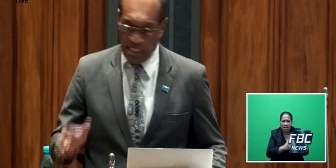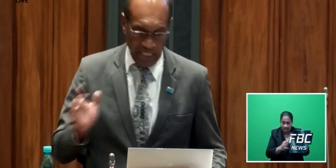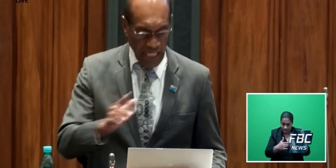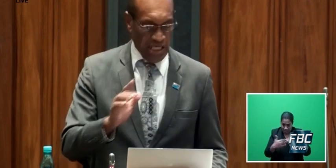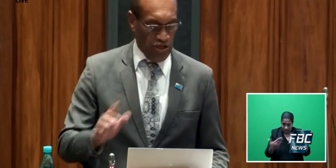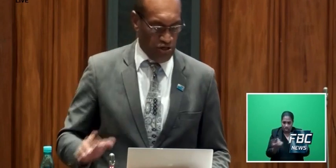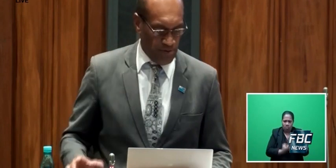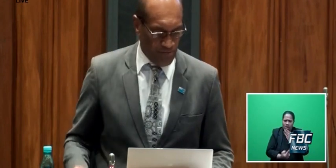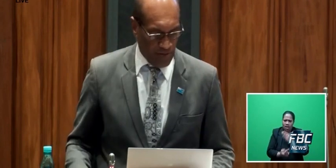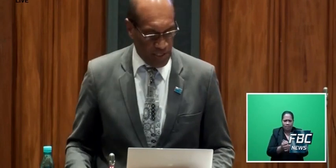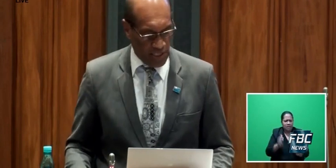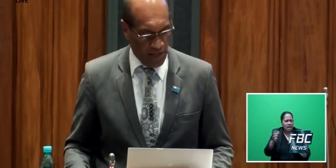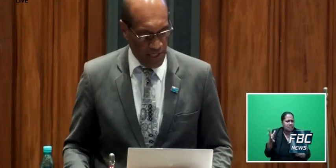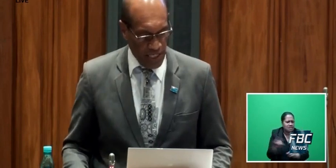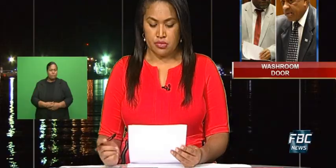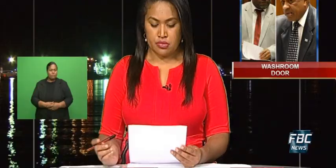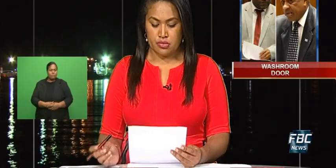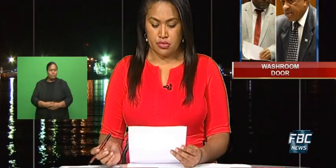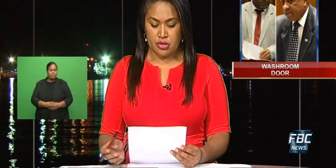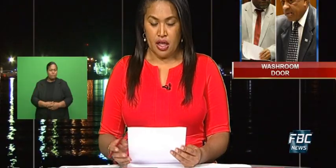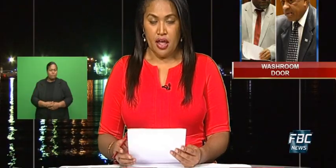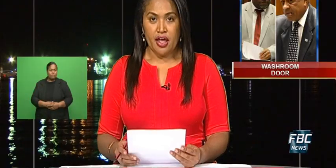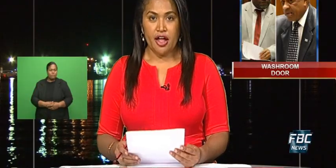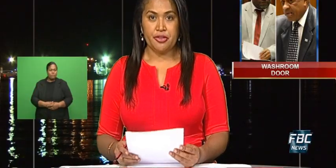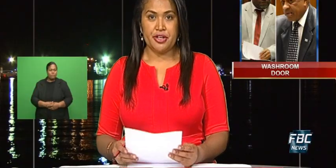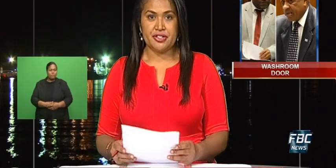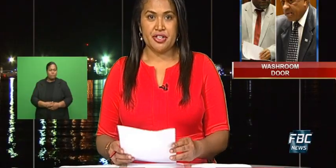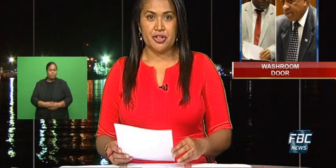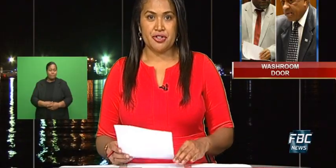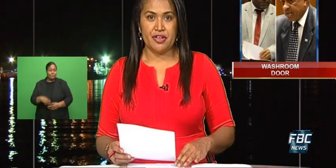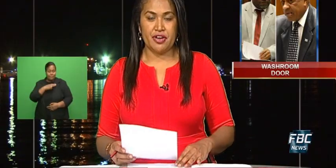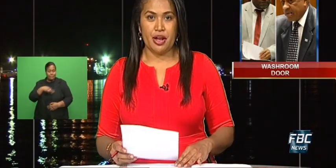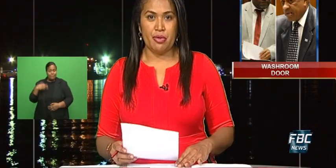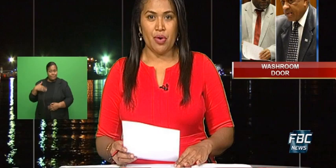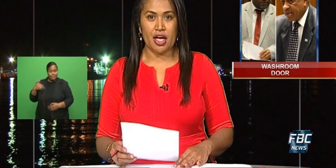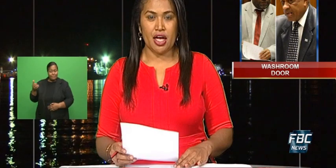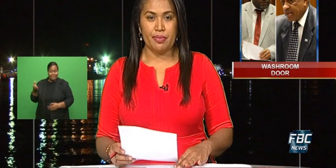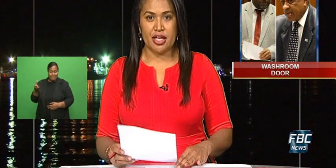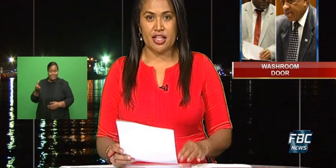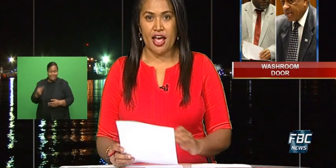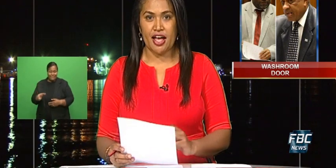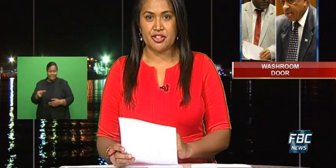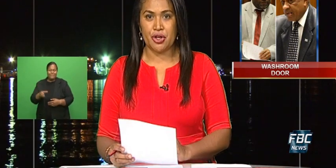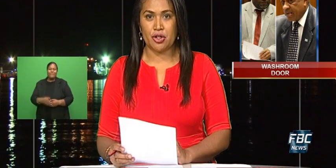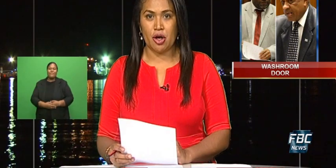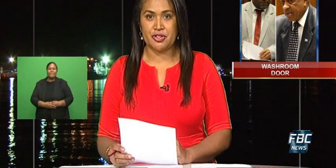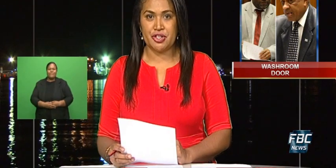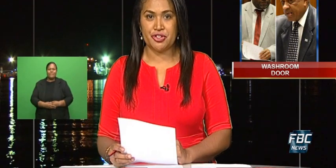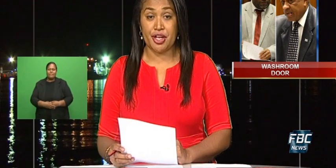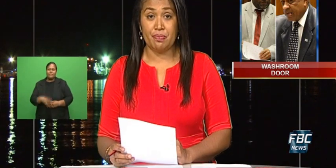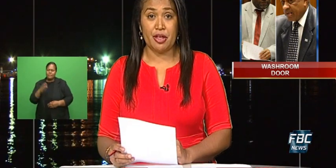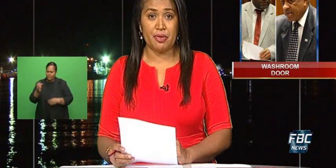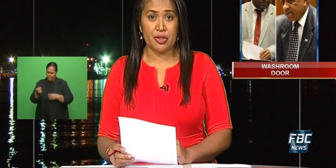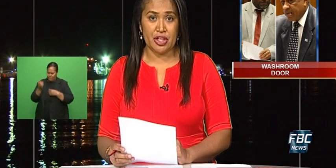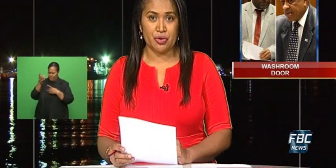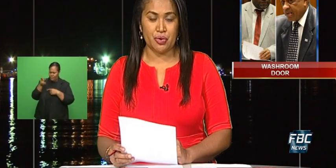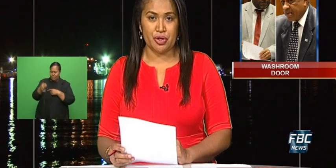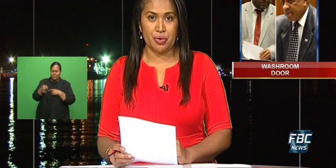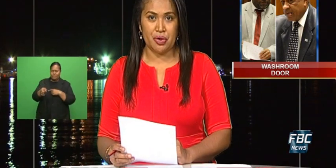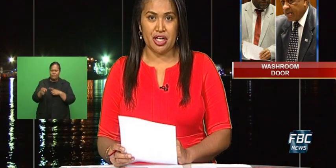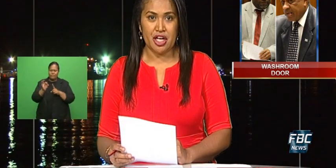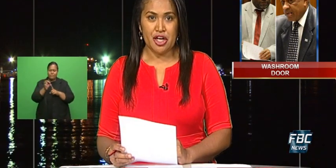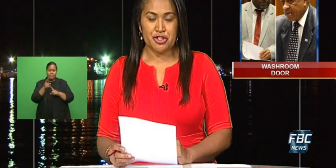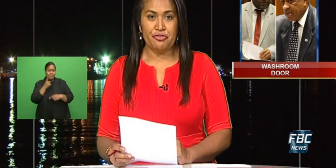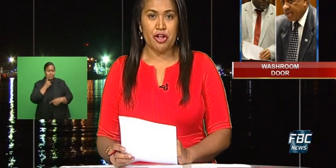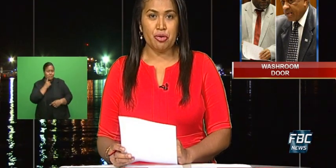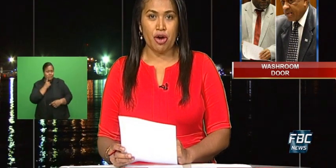he is attacking the Honourable Prime Minister. Health Minister Dr. Ifiremi Wangai-Nabete has told opposition MP Pia